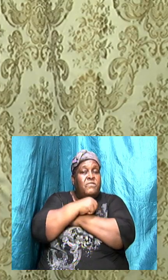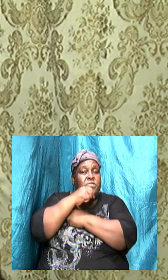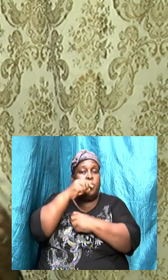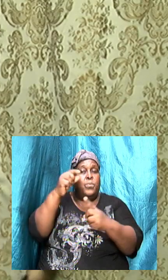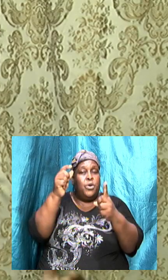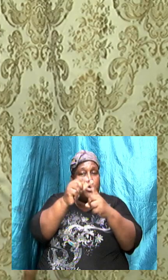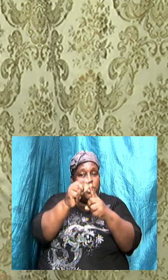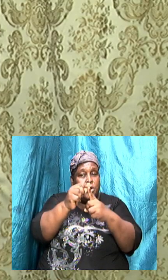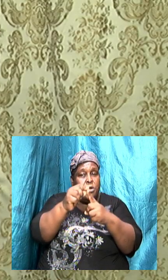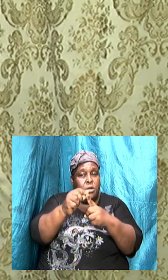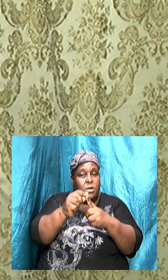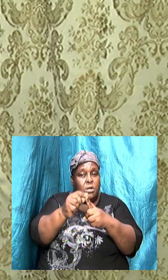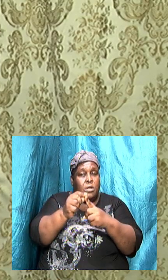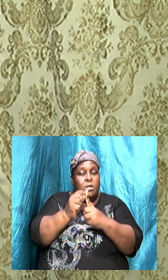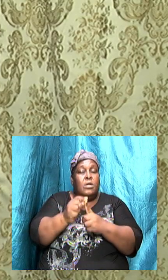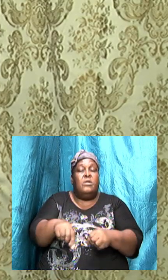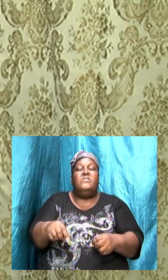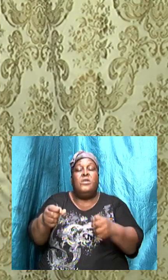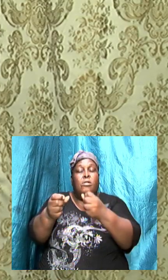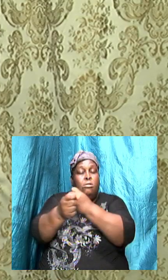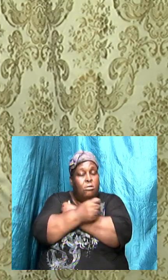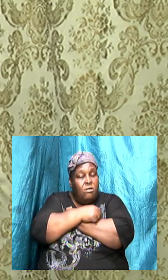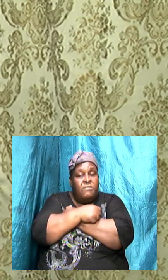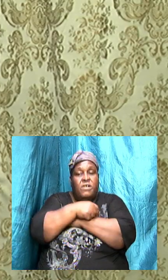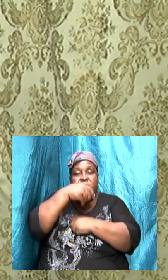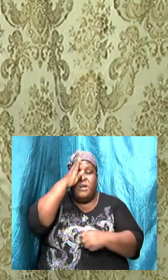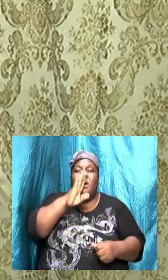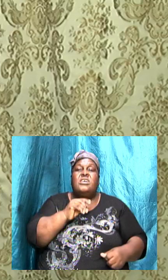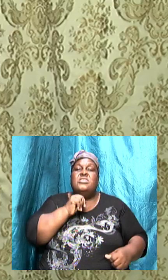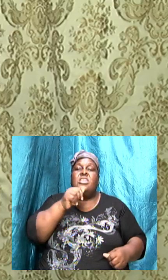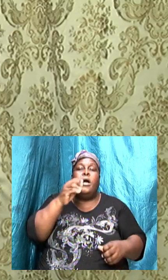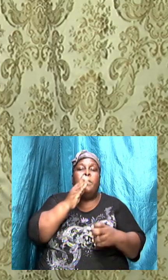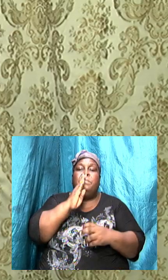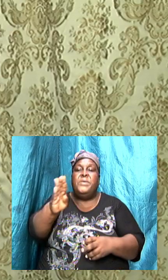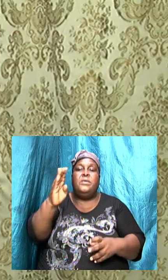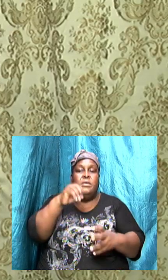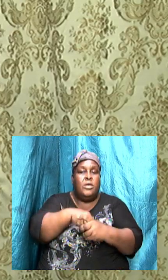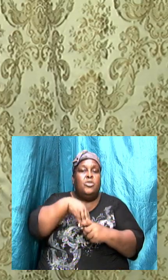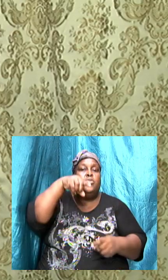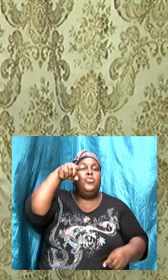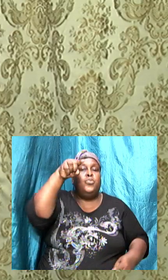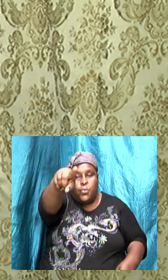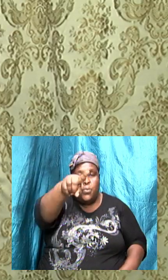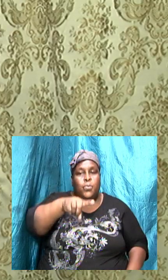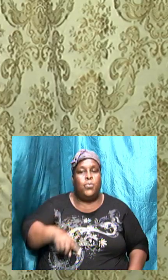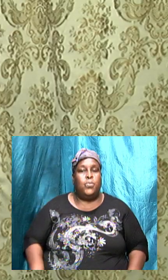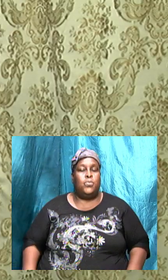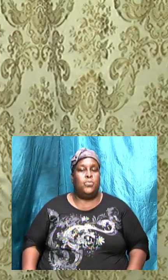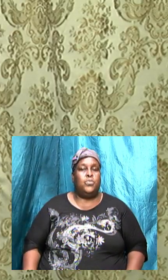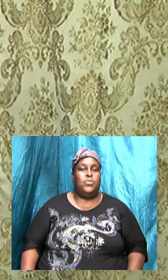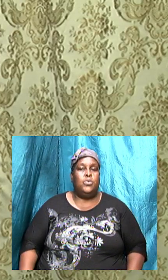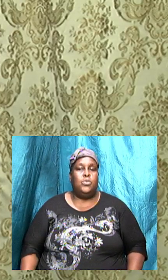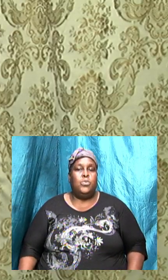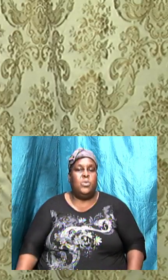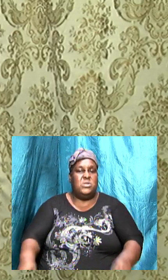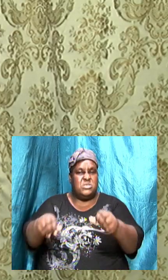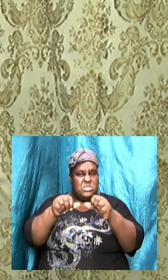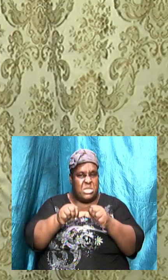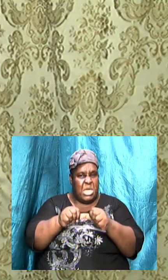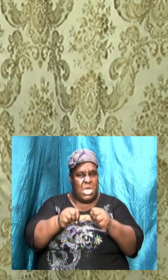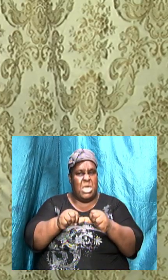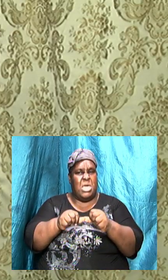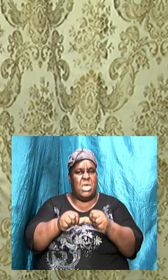the love of the Father will not be in you. And so we want to stick to the word. We want to stick to the